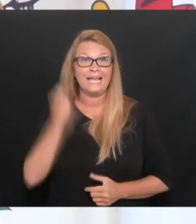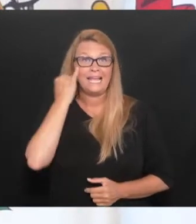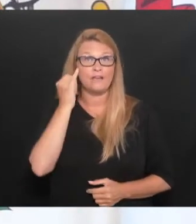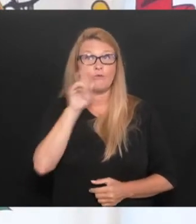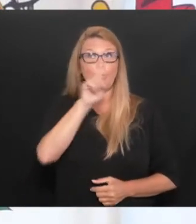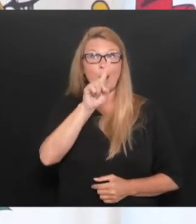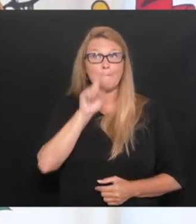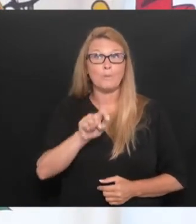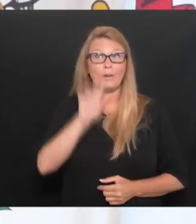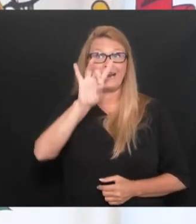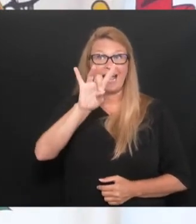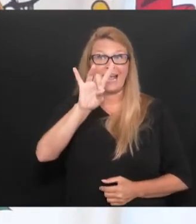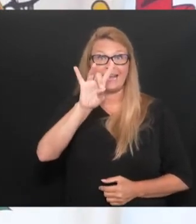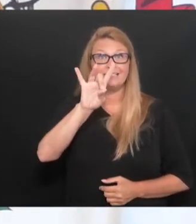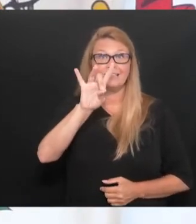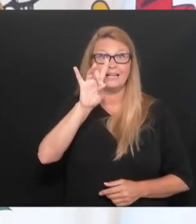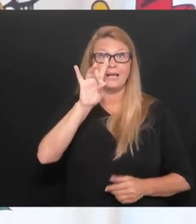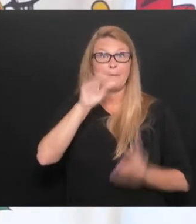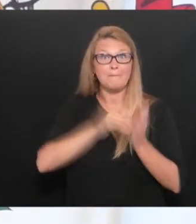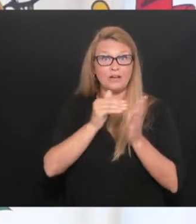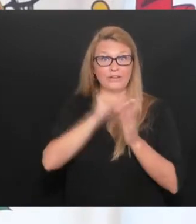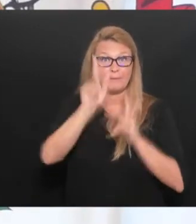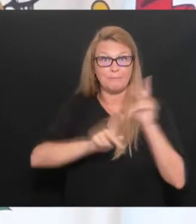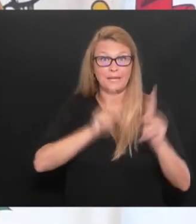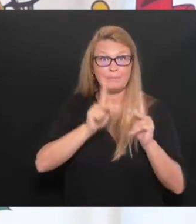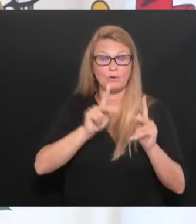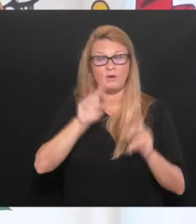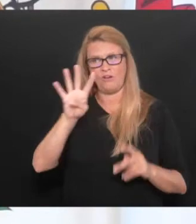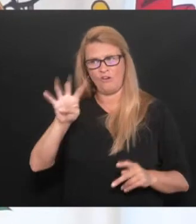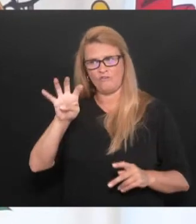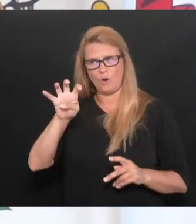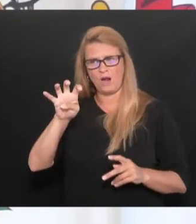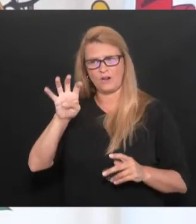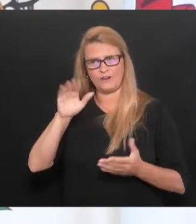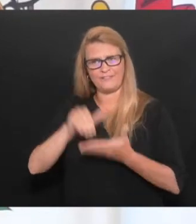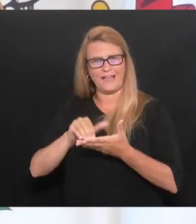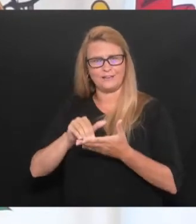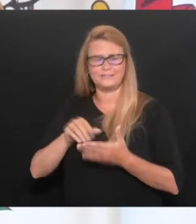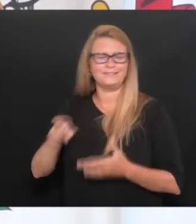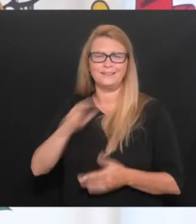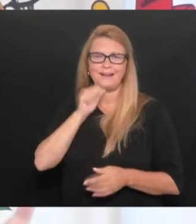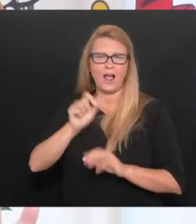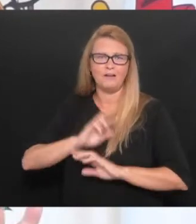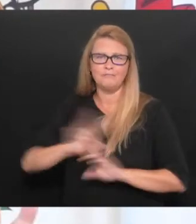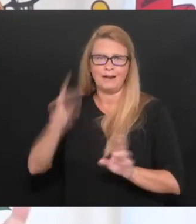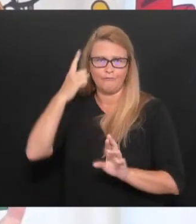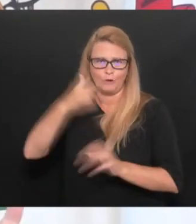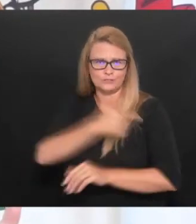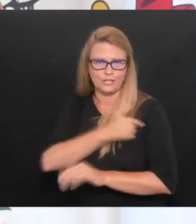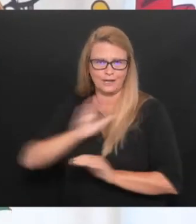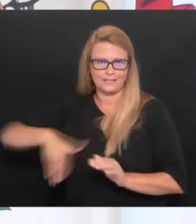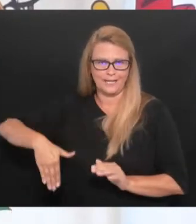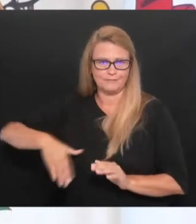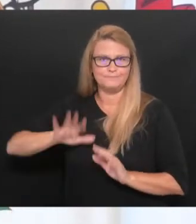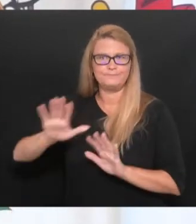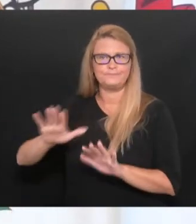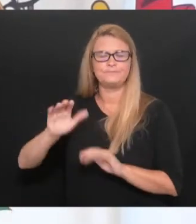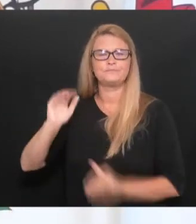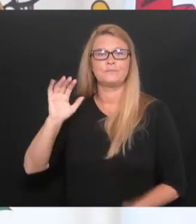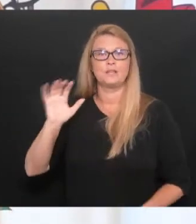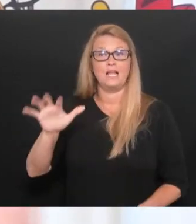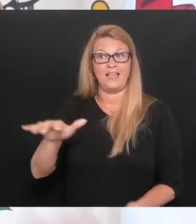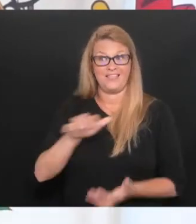million total, and you take 400,000 away, because those people couldn't even get the shot. They could not get the shot at that time.